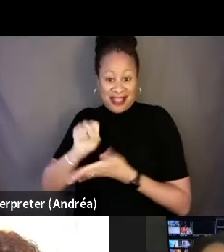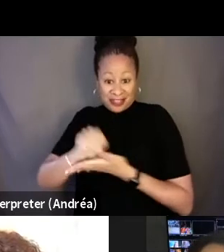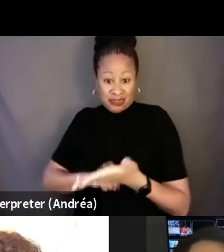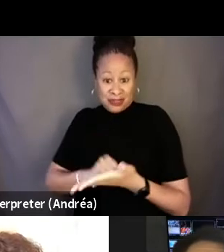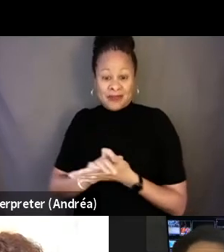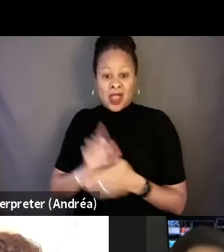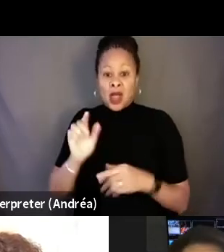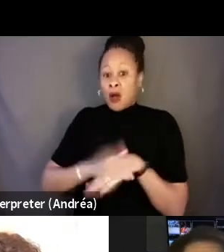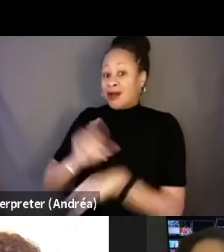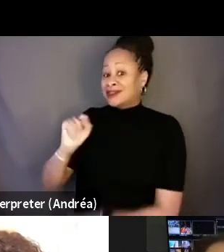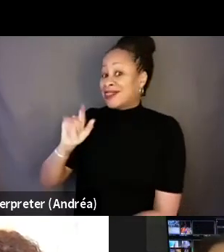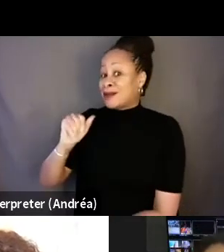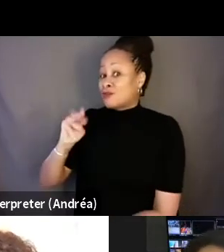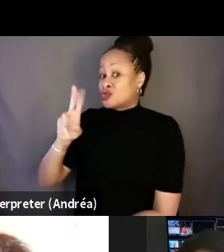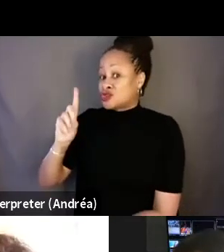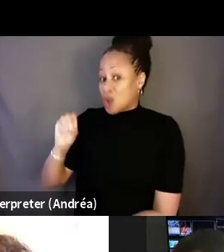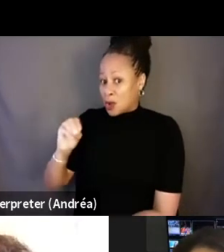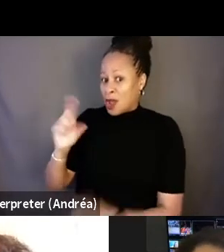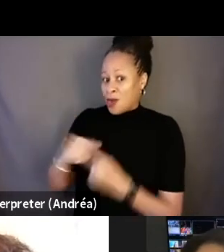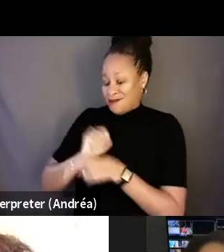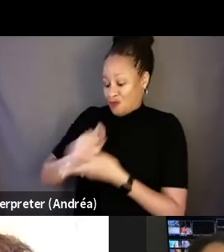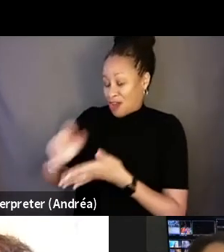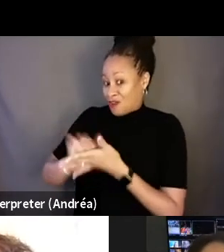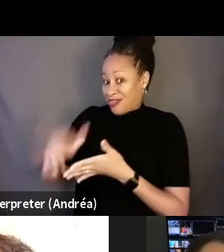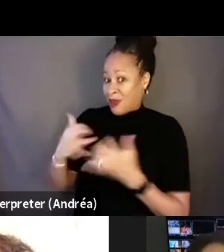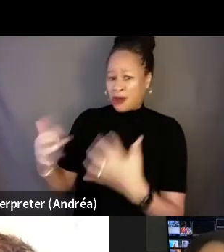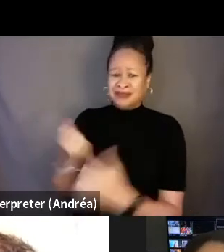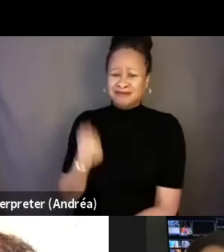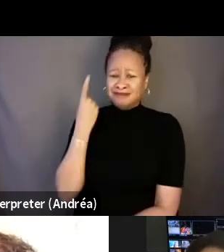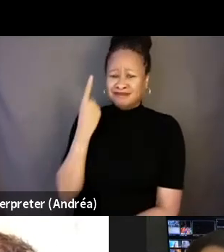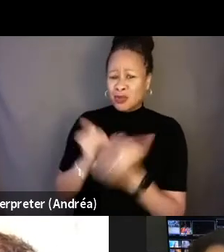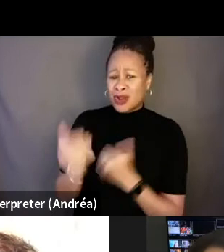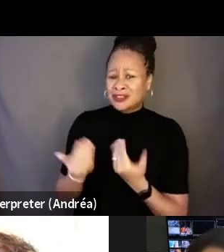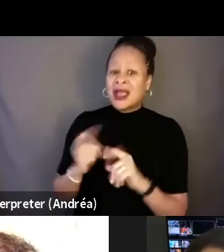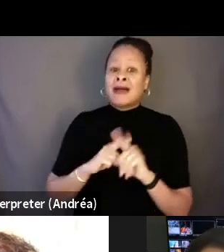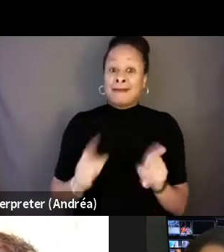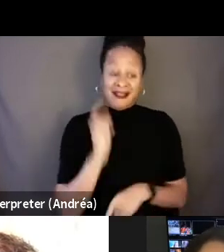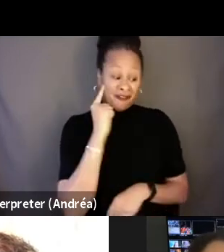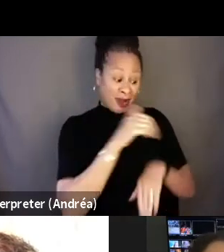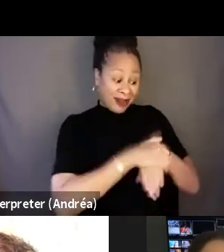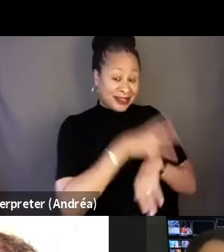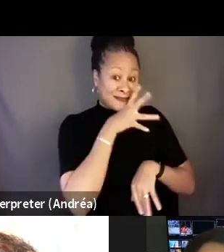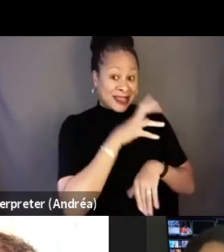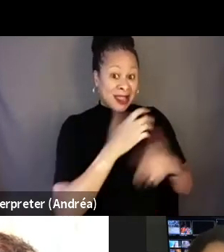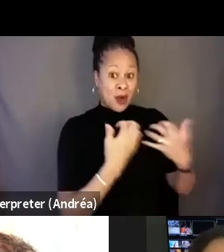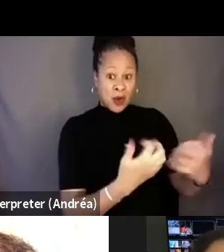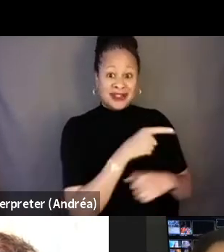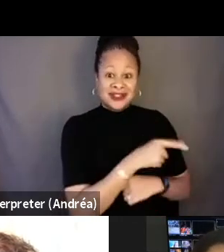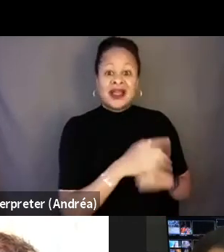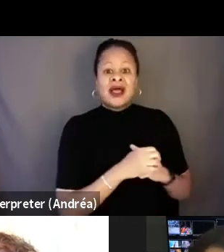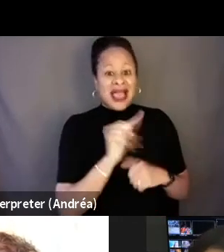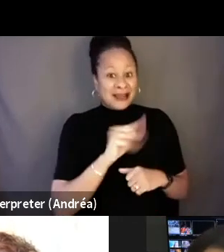on the Telemundo network and I'm writing it for that audience. But that does need translation when I'm writing that same story